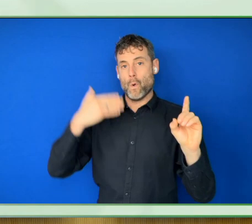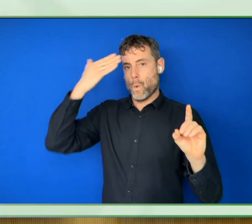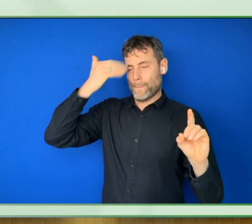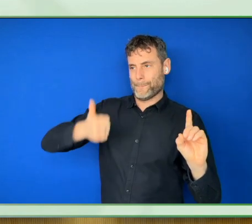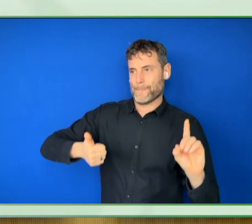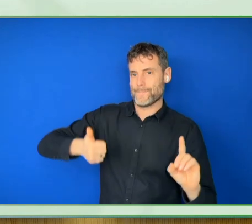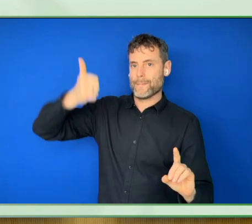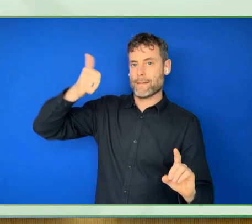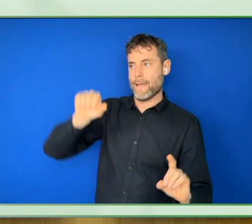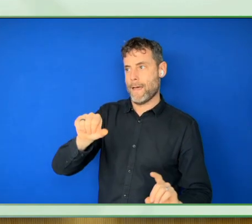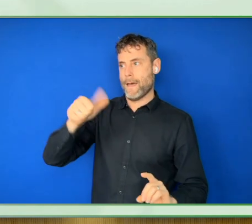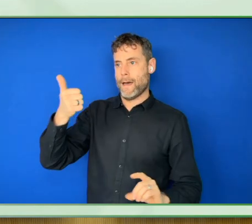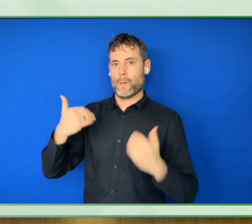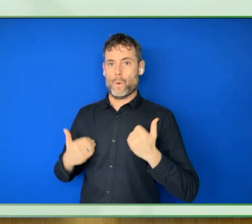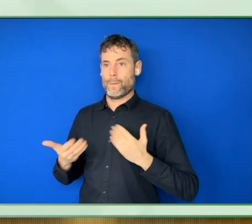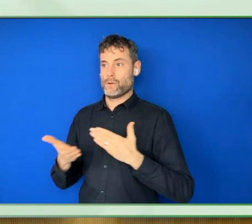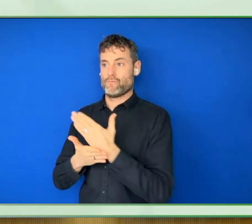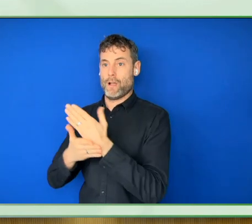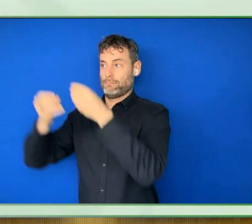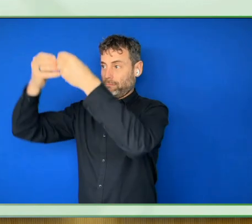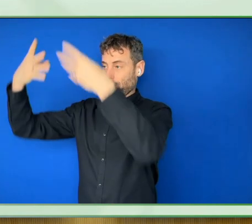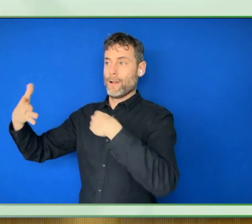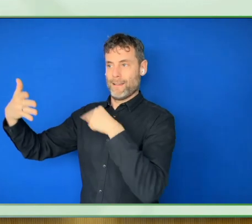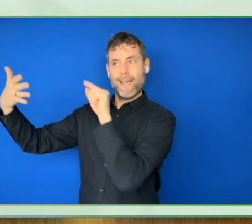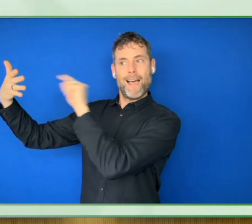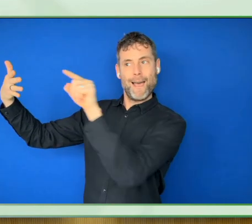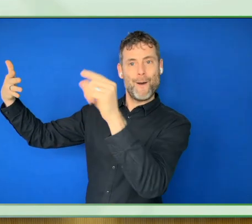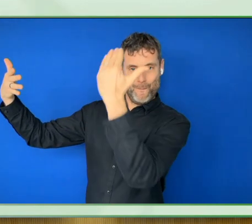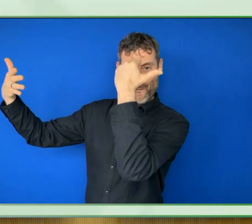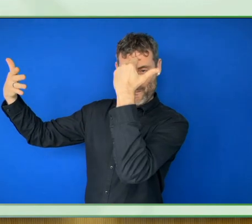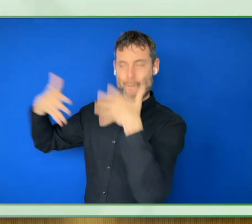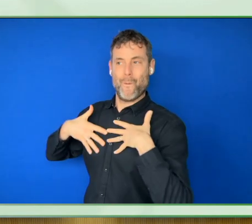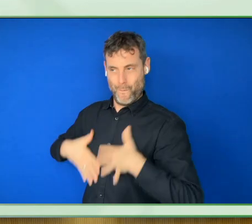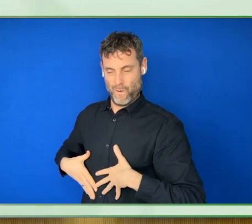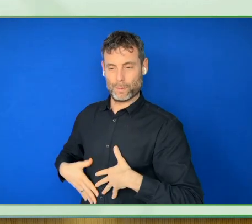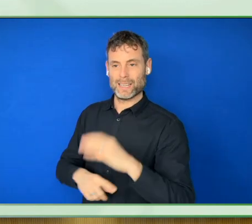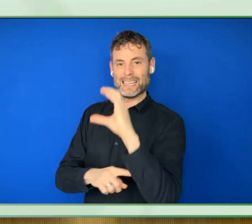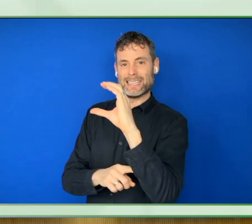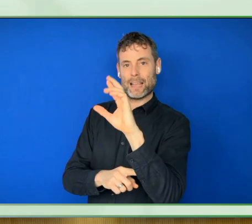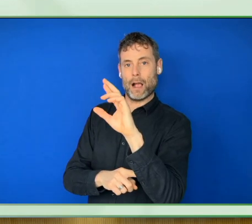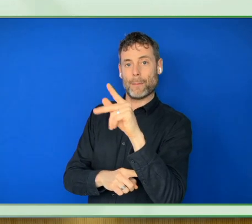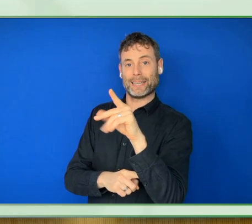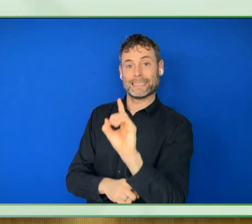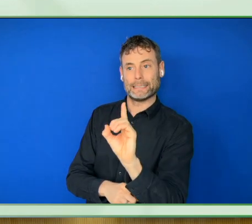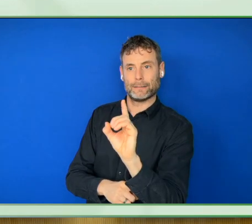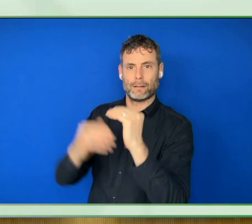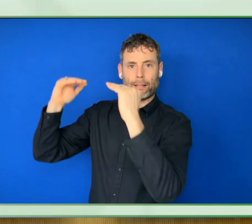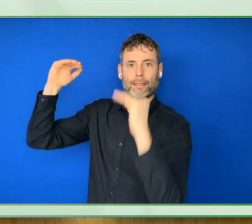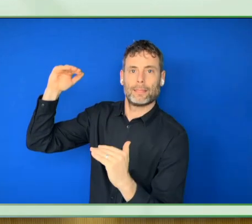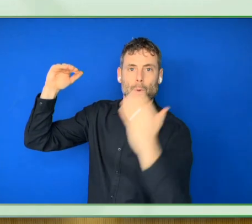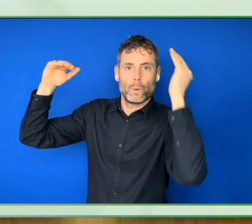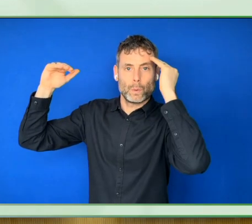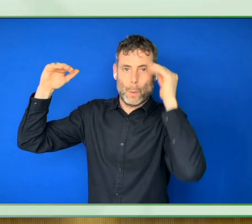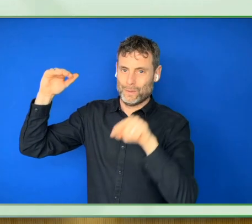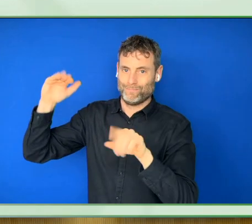that is similar across the sector. And I see that as an opportunity to start a new dialogue, if you like, because